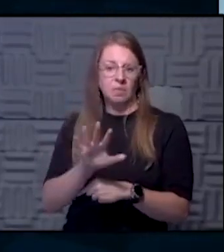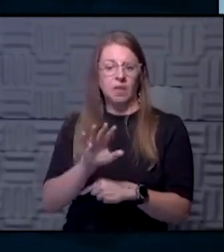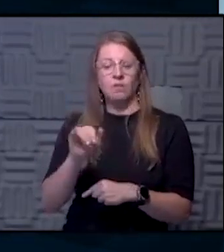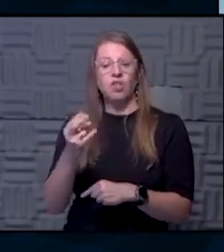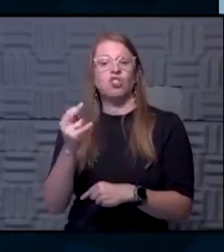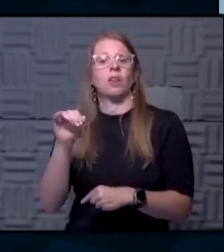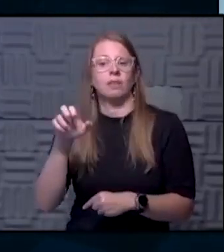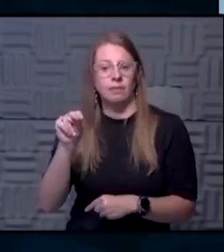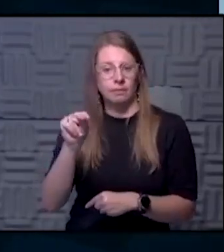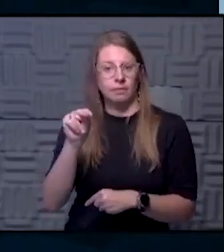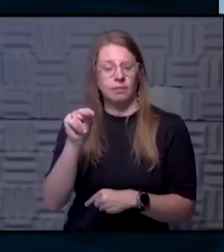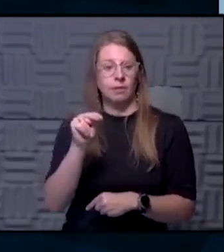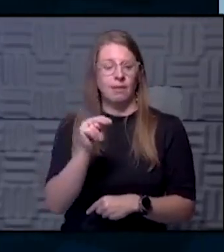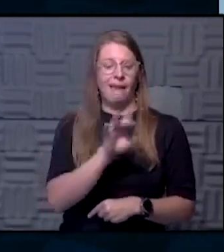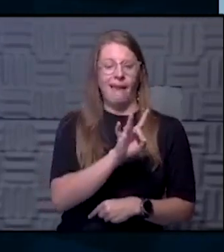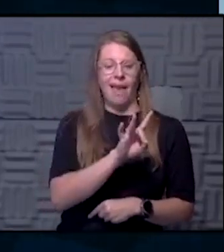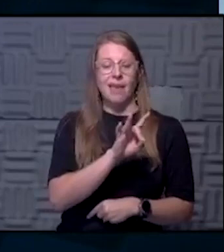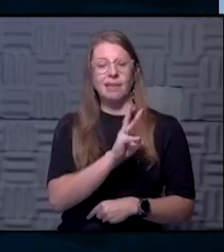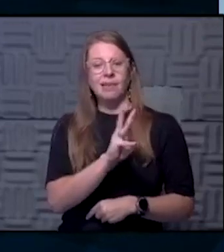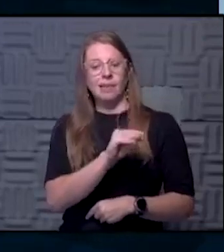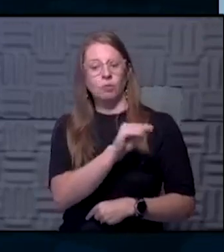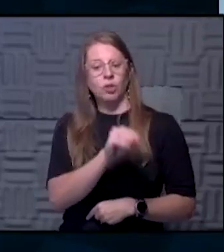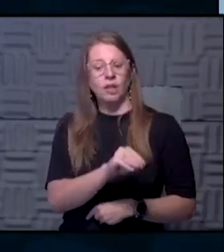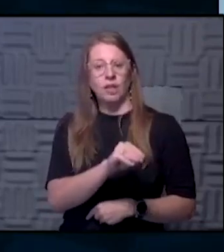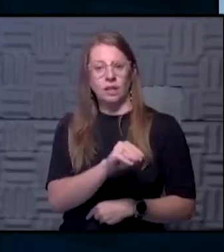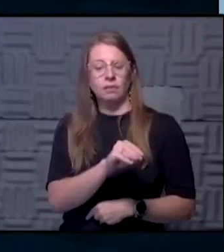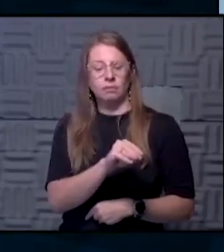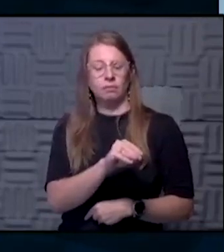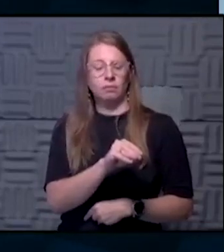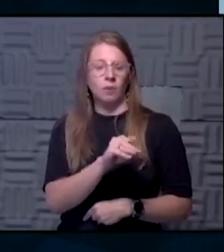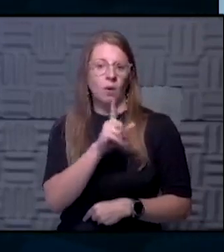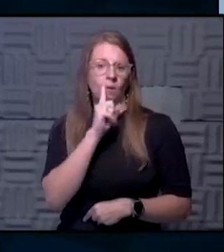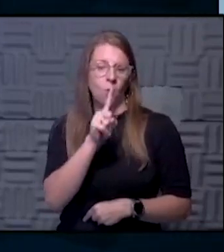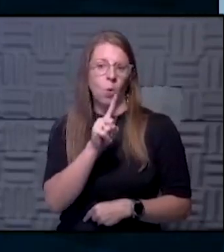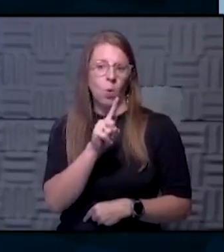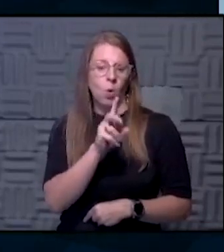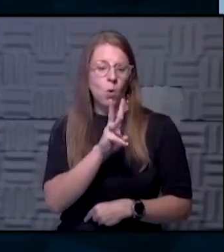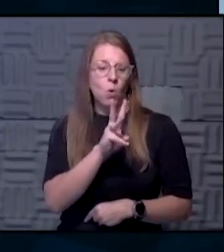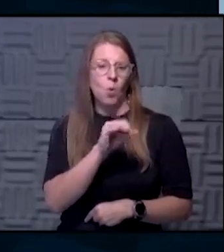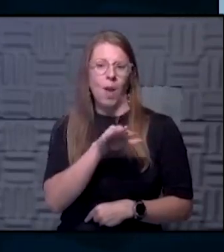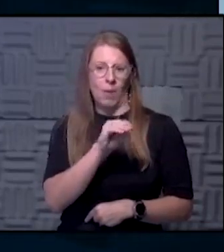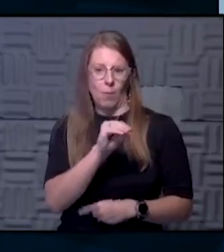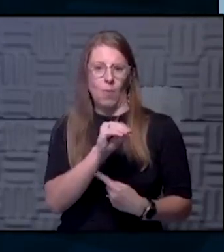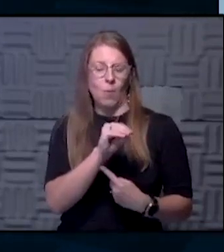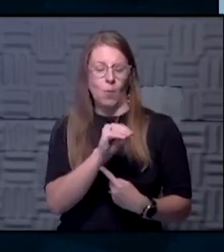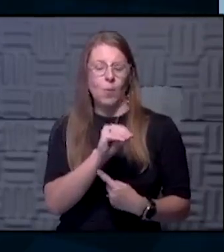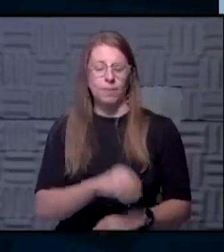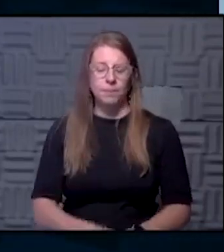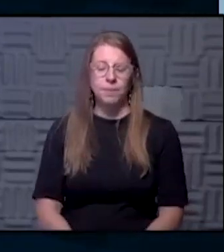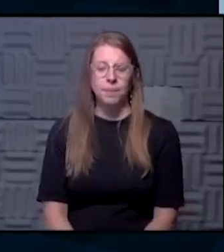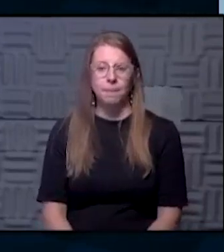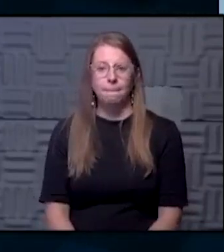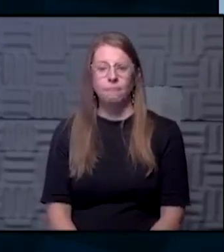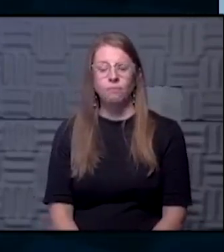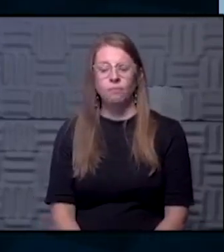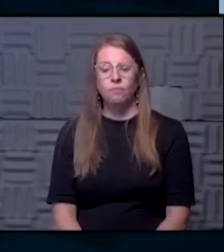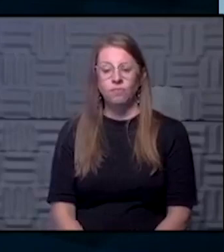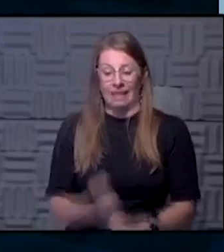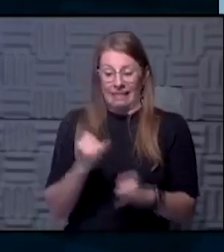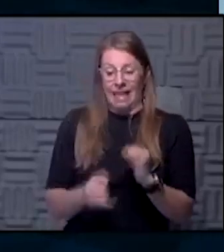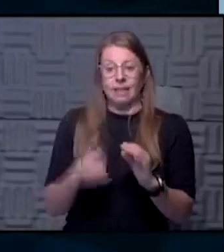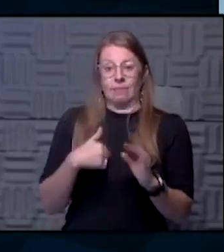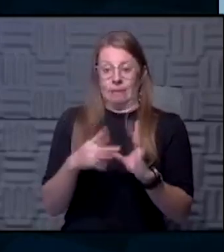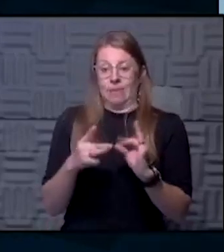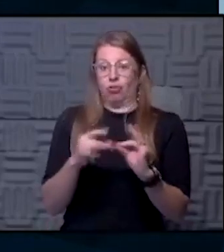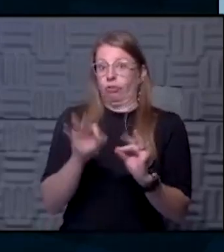County, and the 8 and 6% respectively for Wyandotte County. The last thing I'll